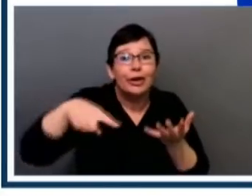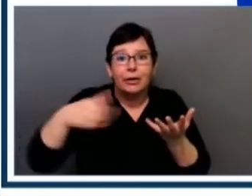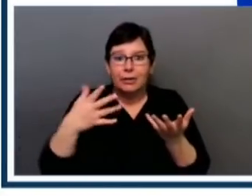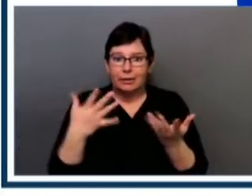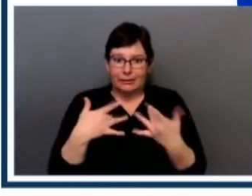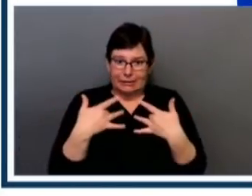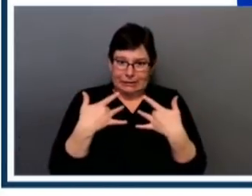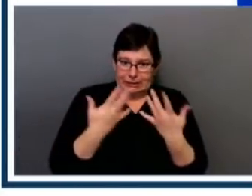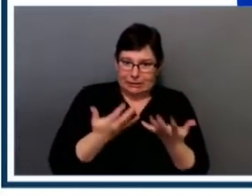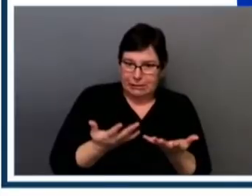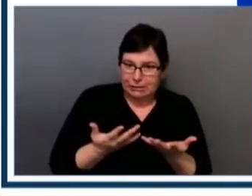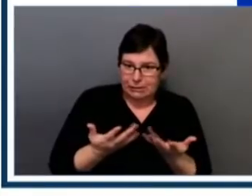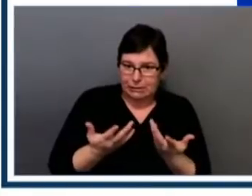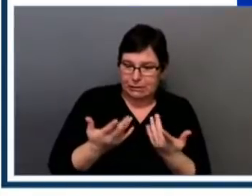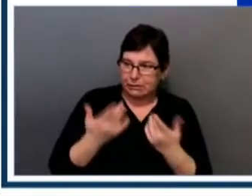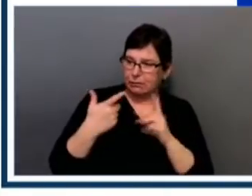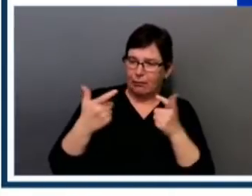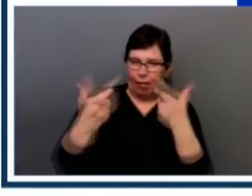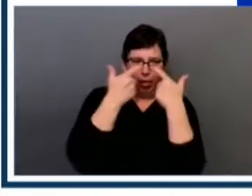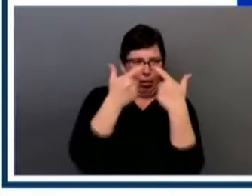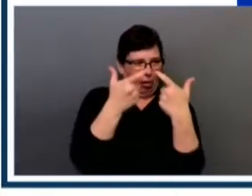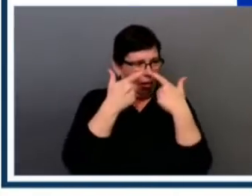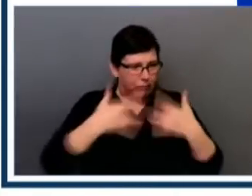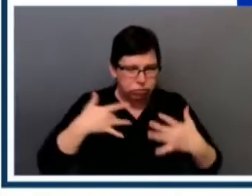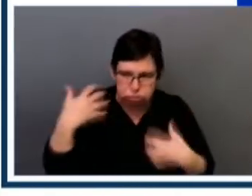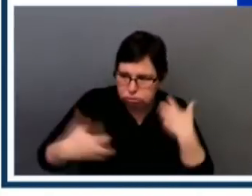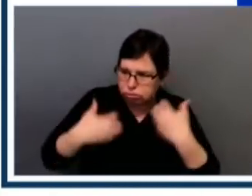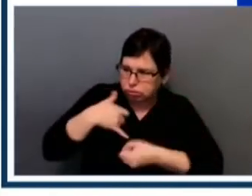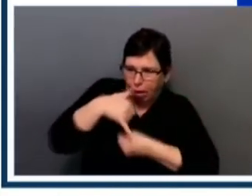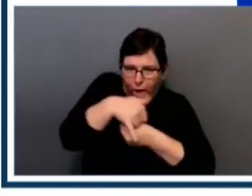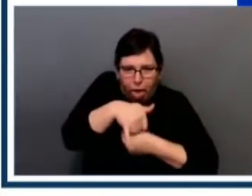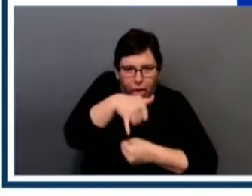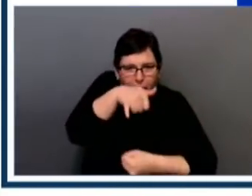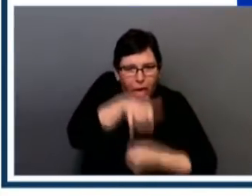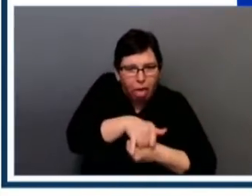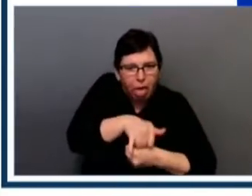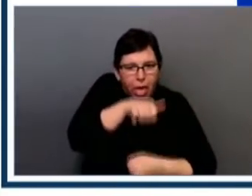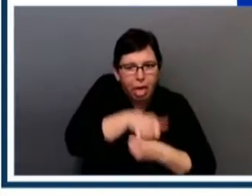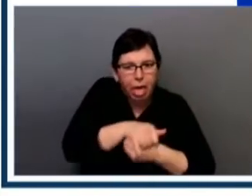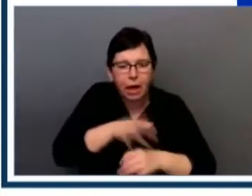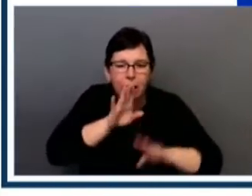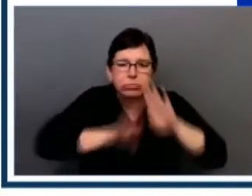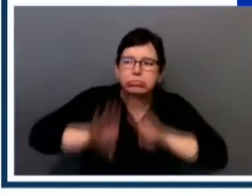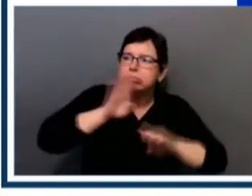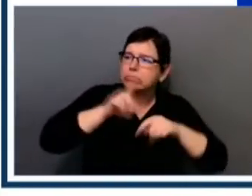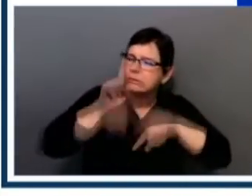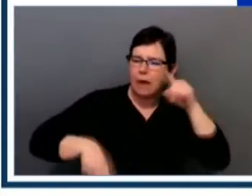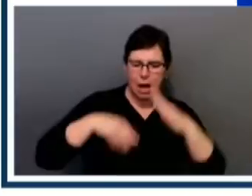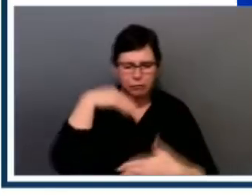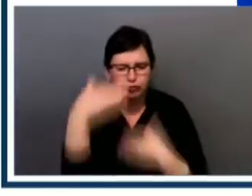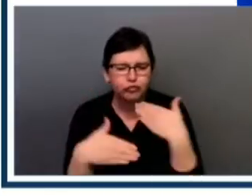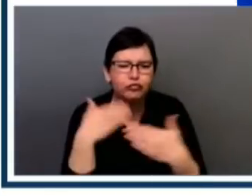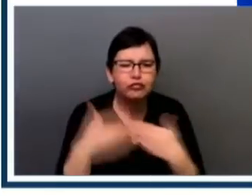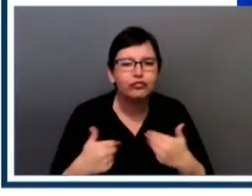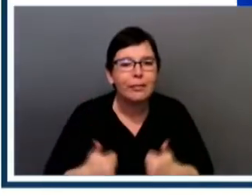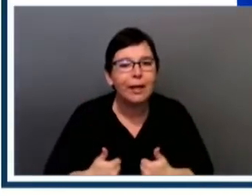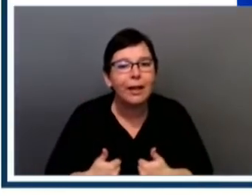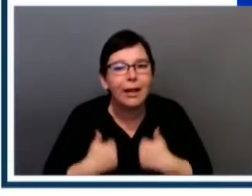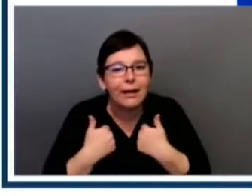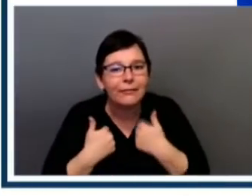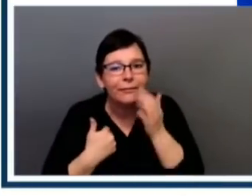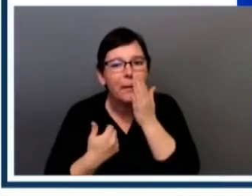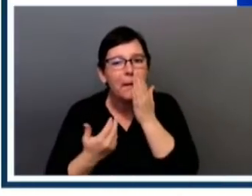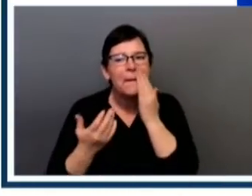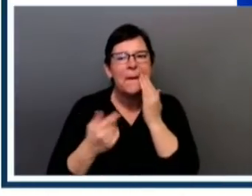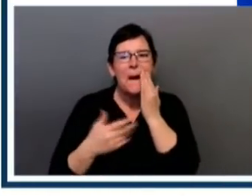being able to really live their lives. They've missed their children's sports and dance recitals, and I to